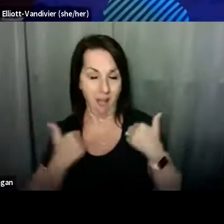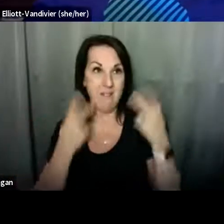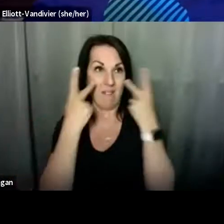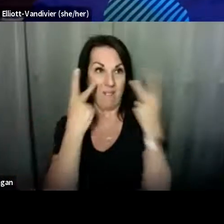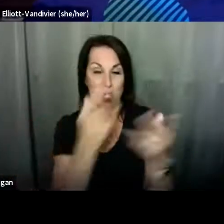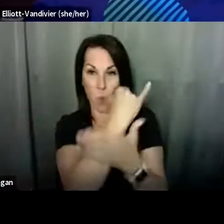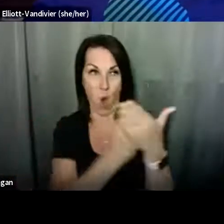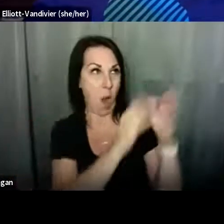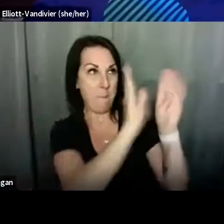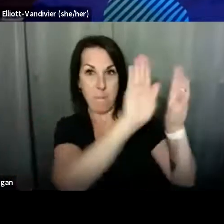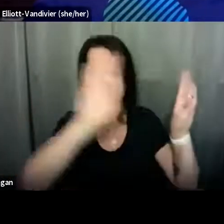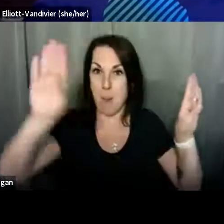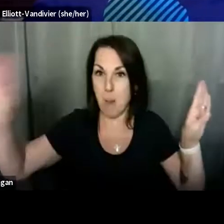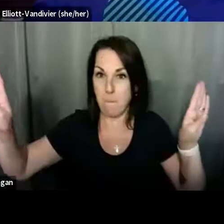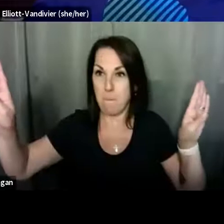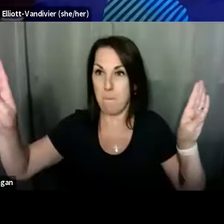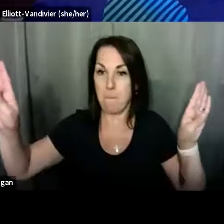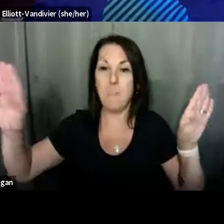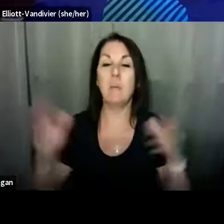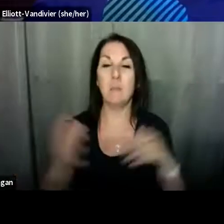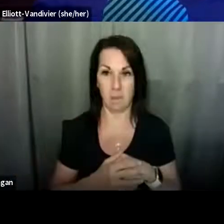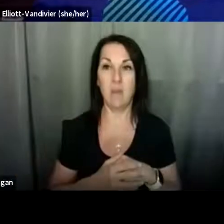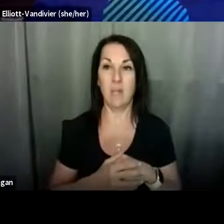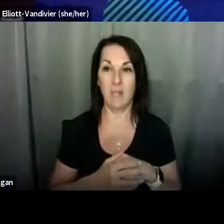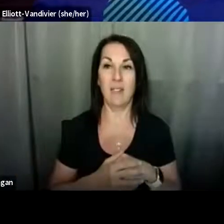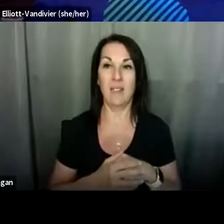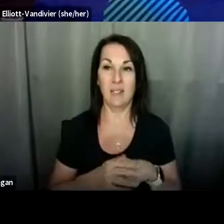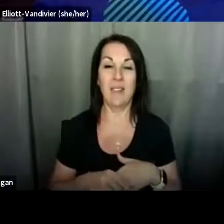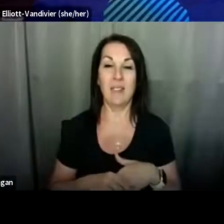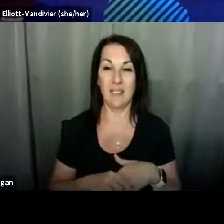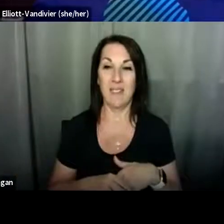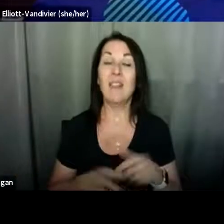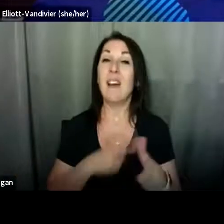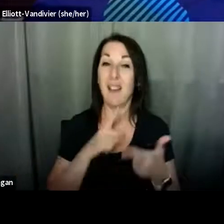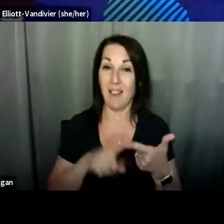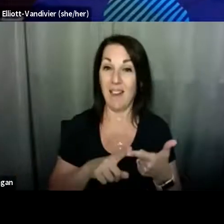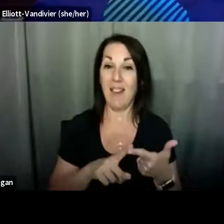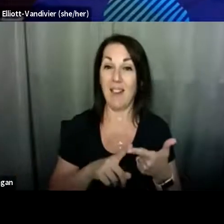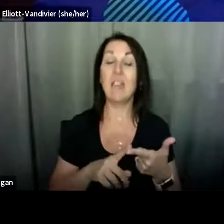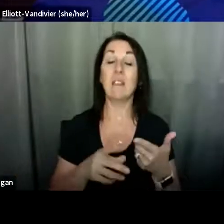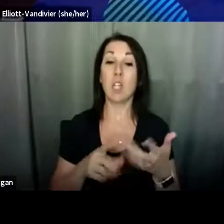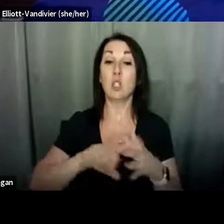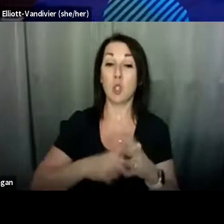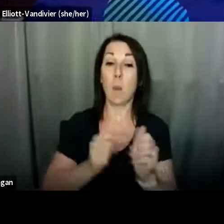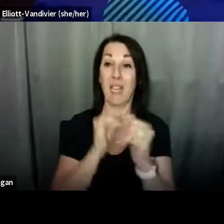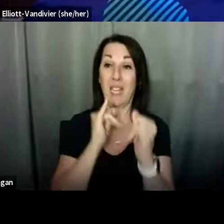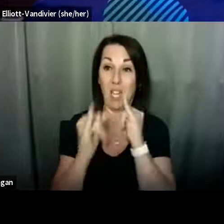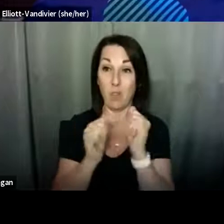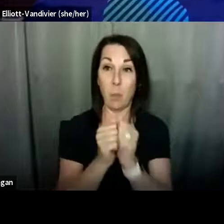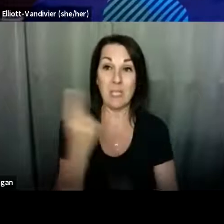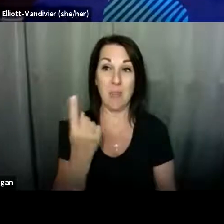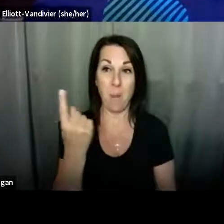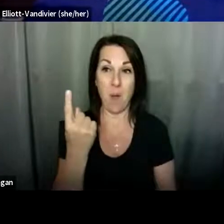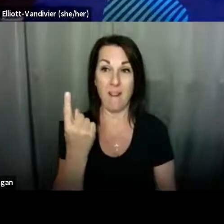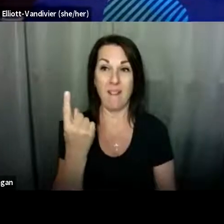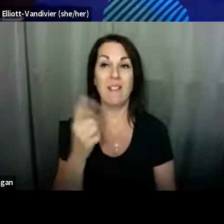visual art and other art around it. So, and then if it wasn't like that, we would have an interview with somebody, you know, if that didn't fit,